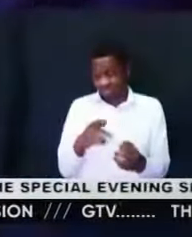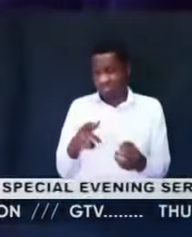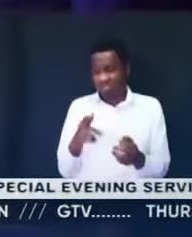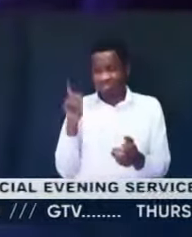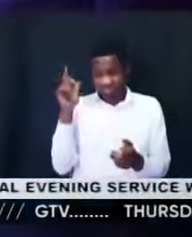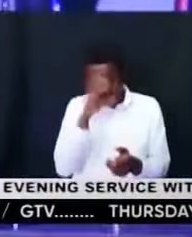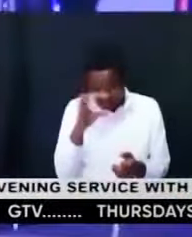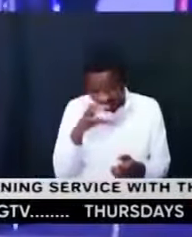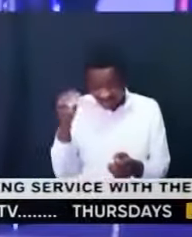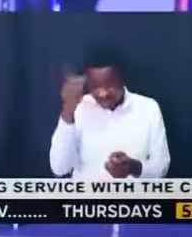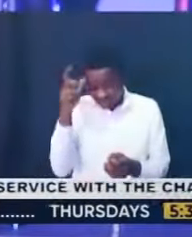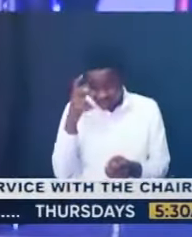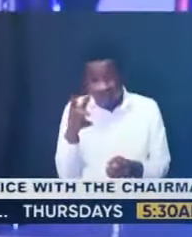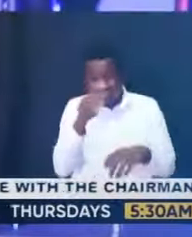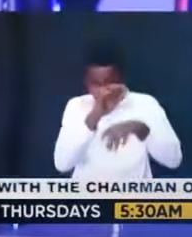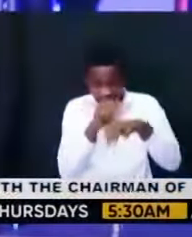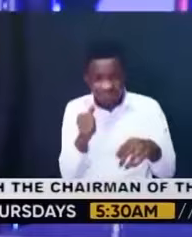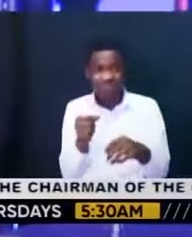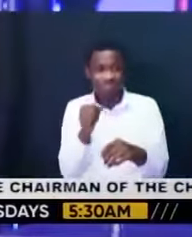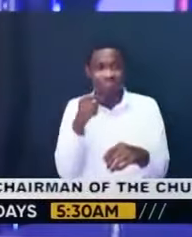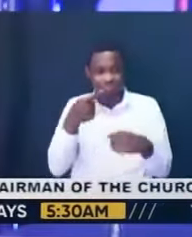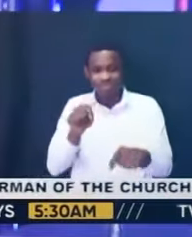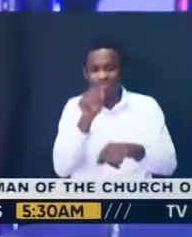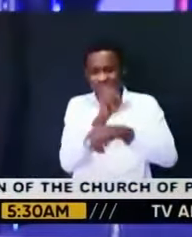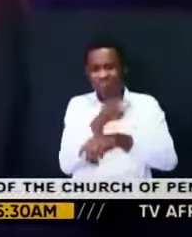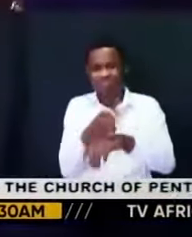and for for you he will listen